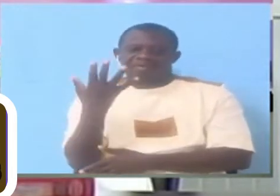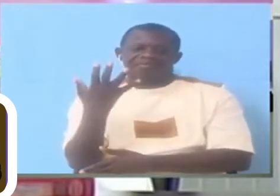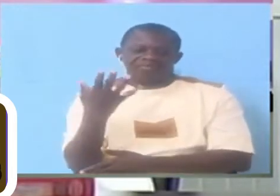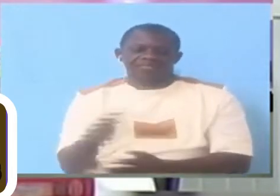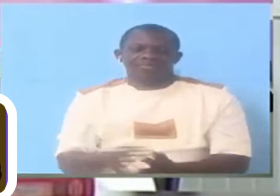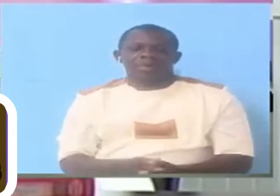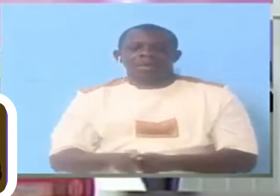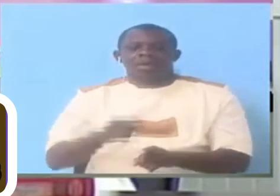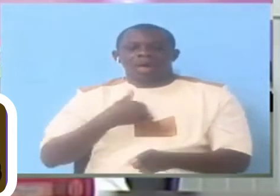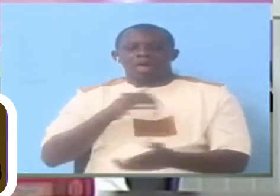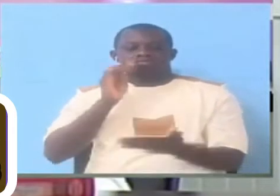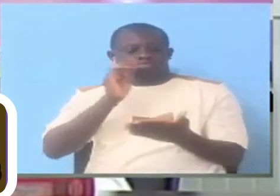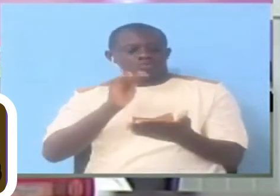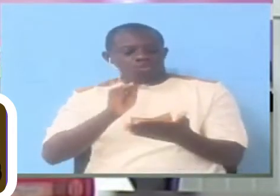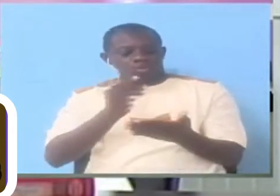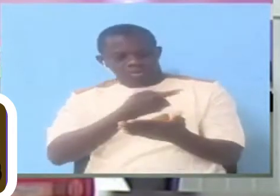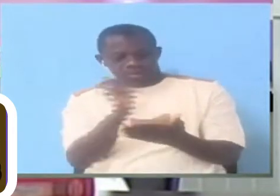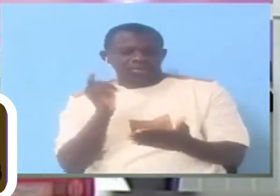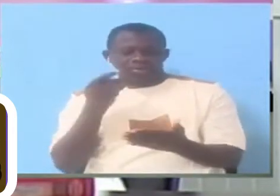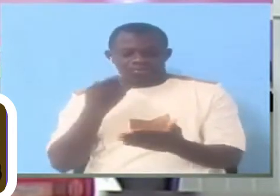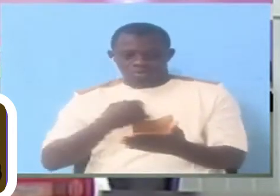On the 22nd or 23rd of July 2005. I would call them illegal migrants.